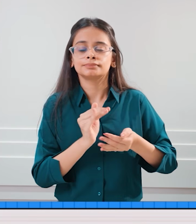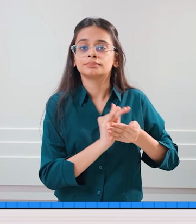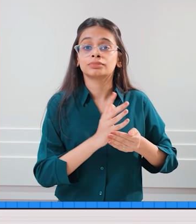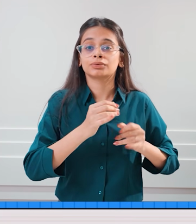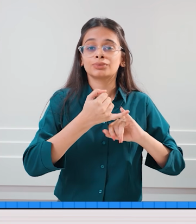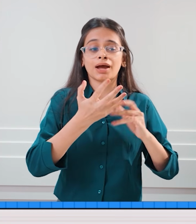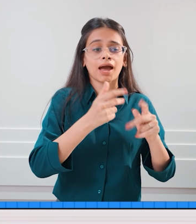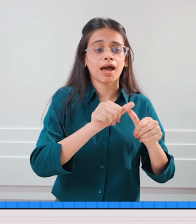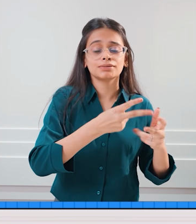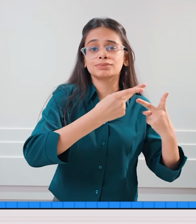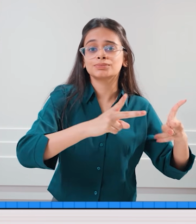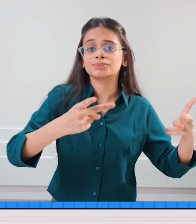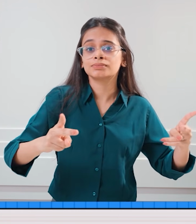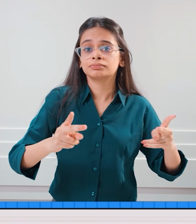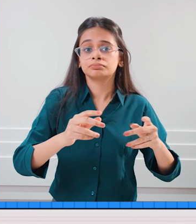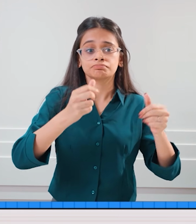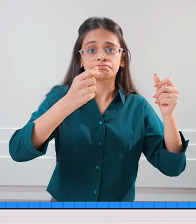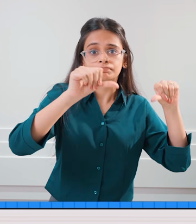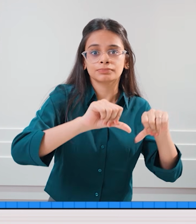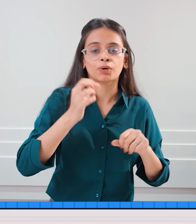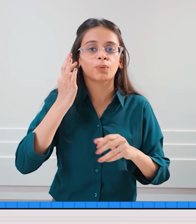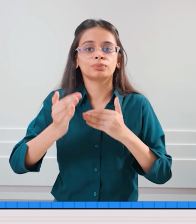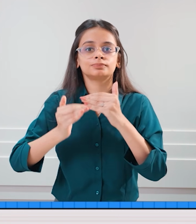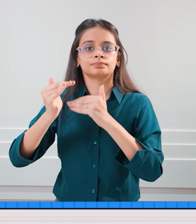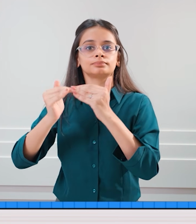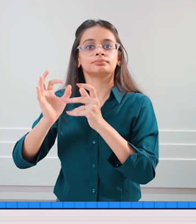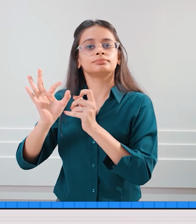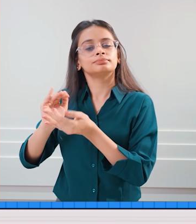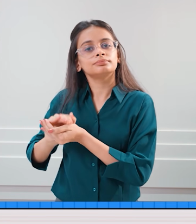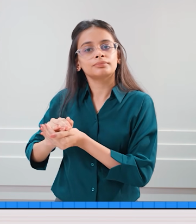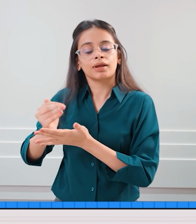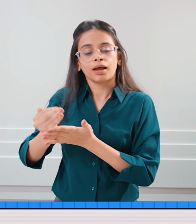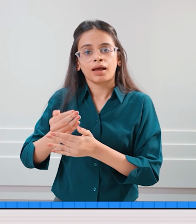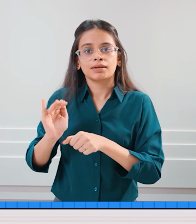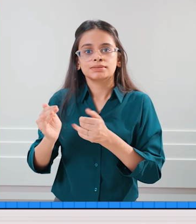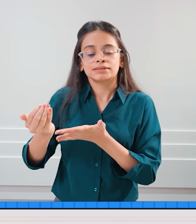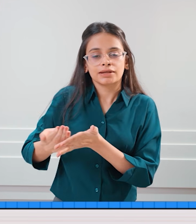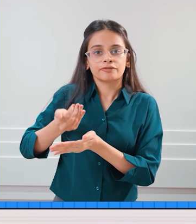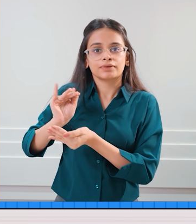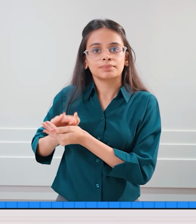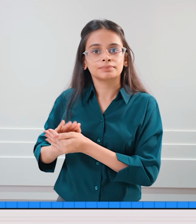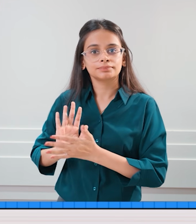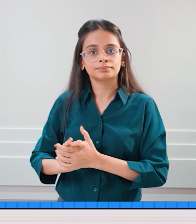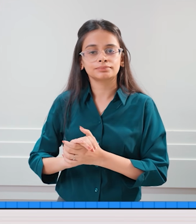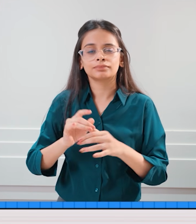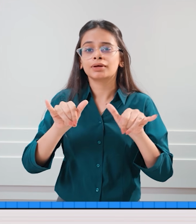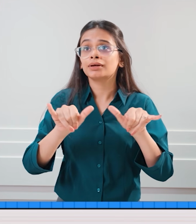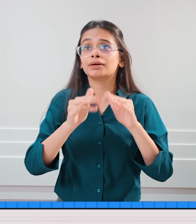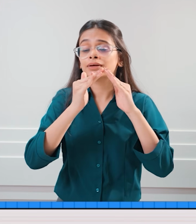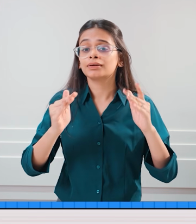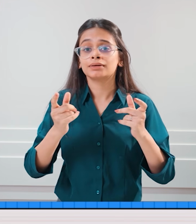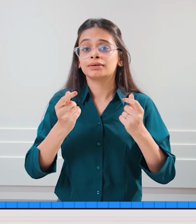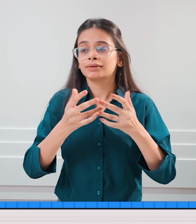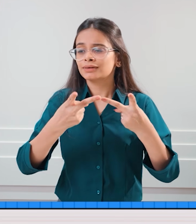stress. Historically, it is generally accepted that gold is also a great hedge against inflation. Let's touch upon real estate.